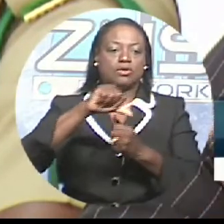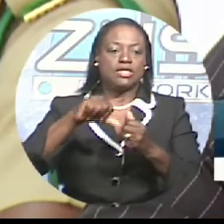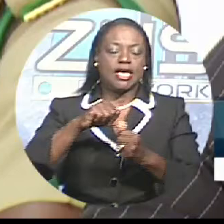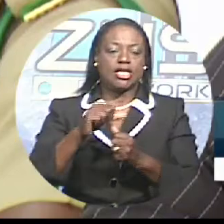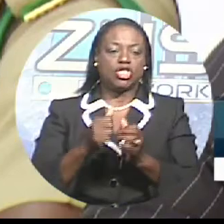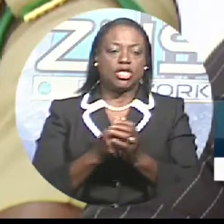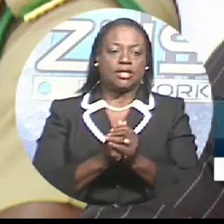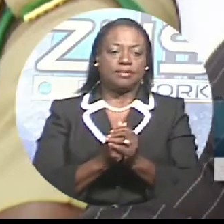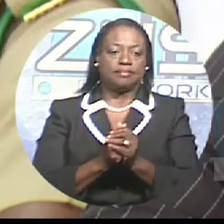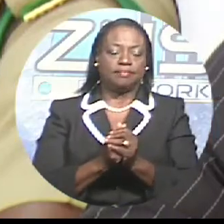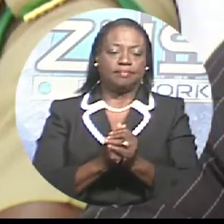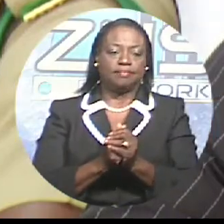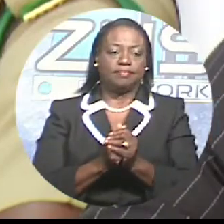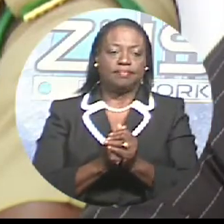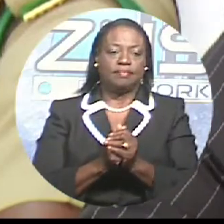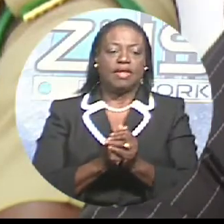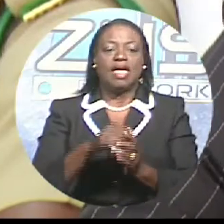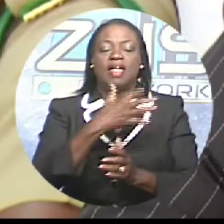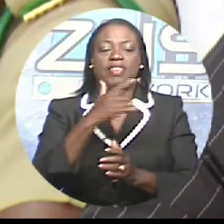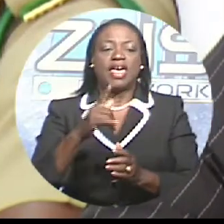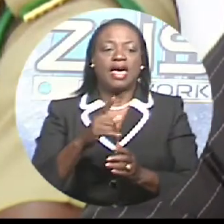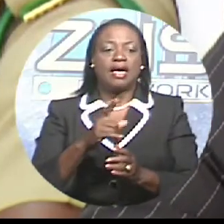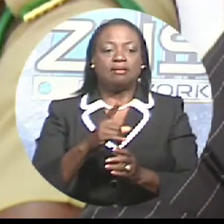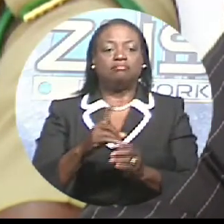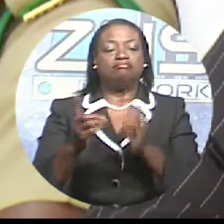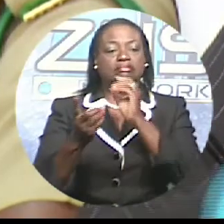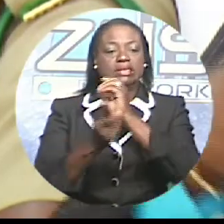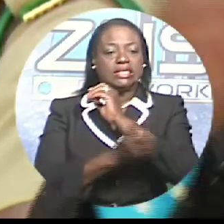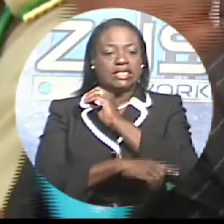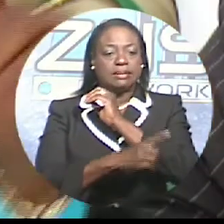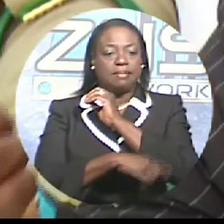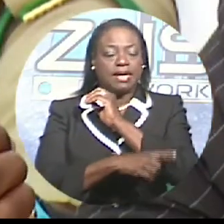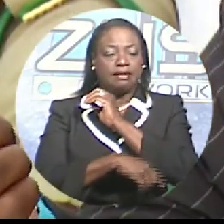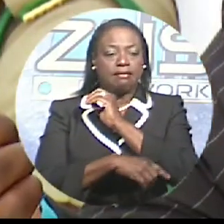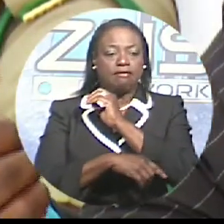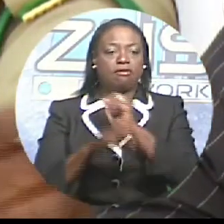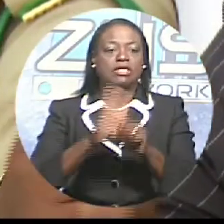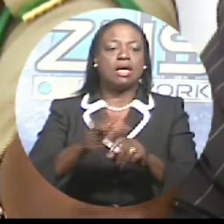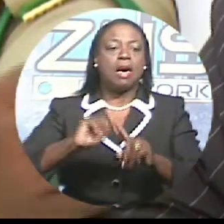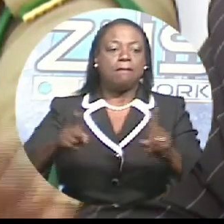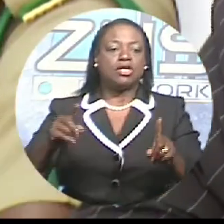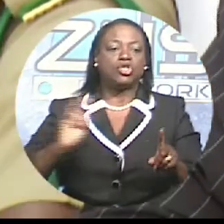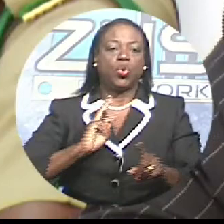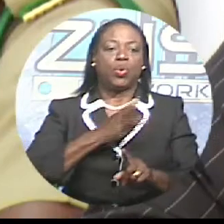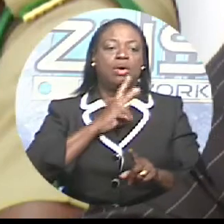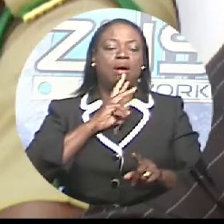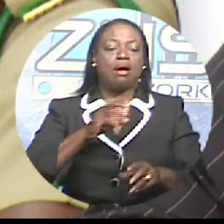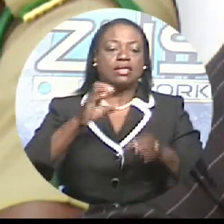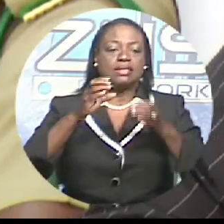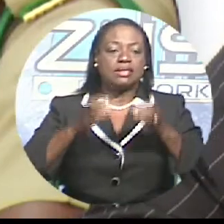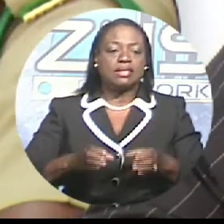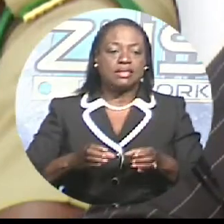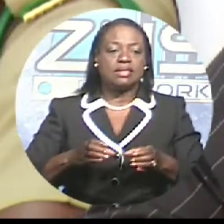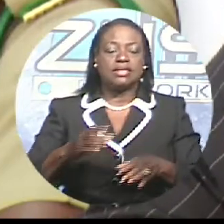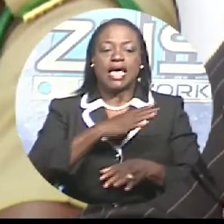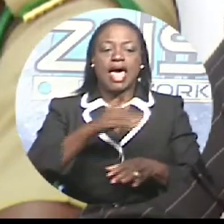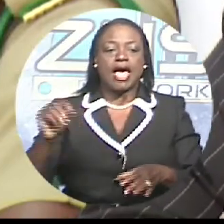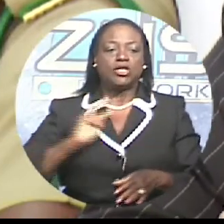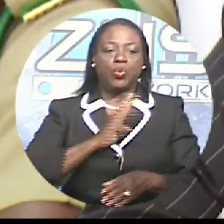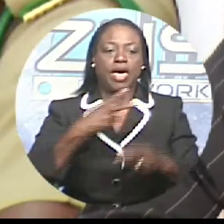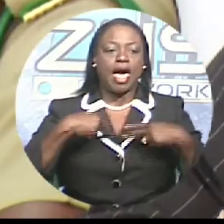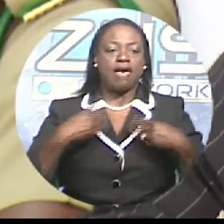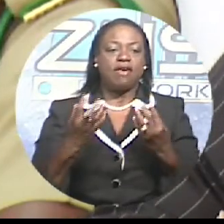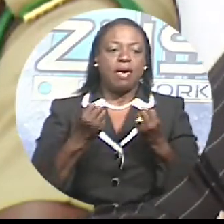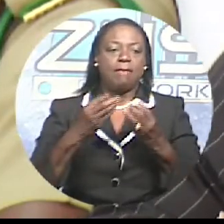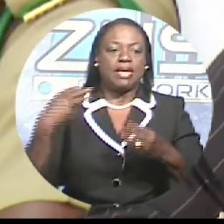and so to some extent their hands are tied, but we are civilians, and we have a number of our members